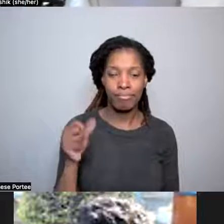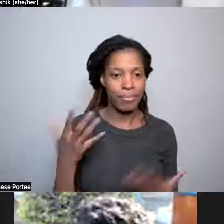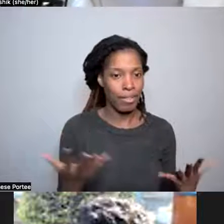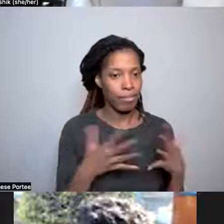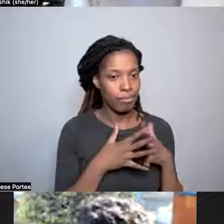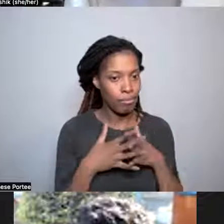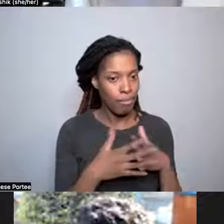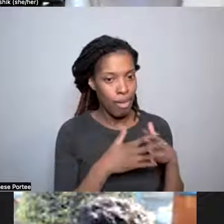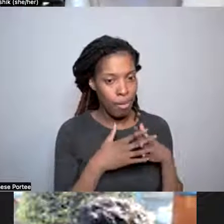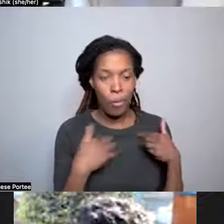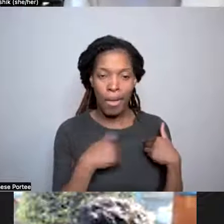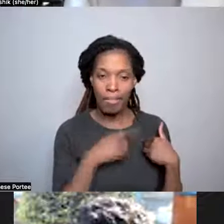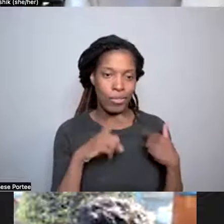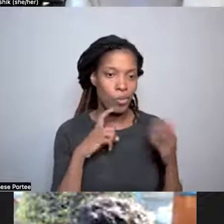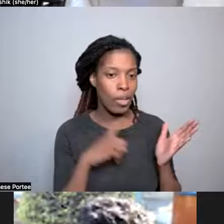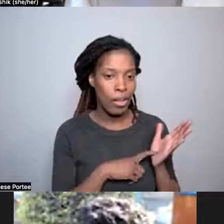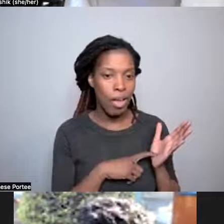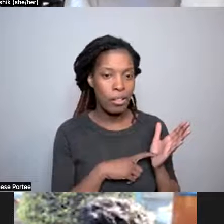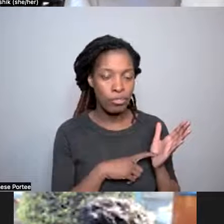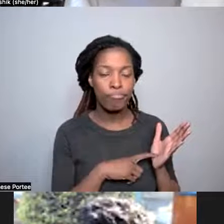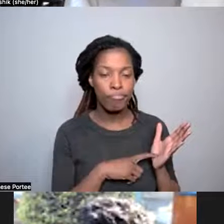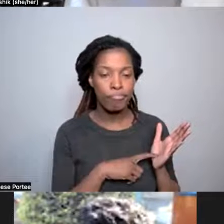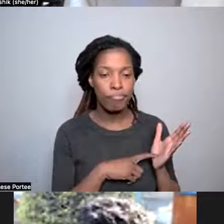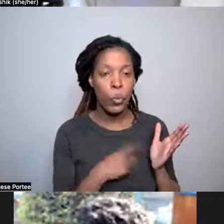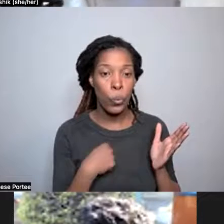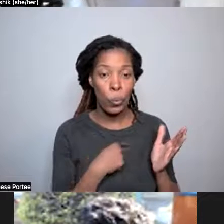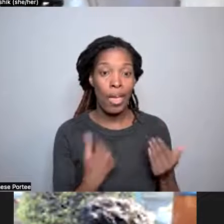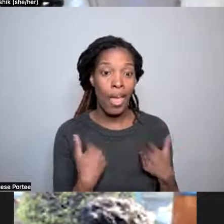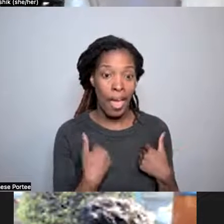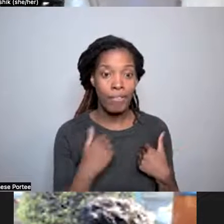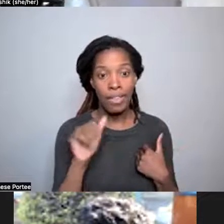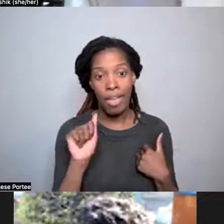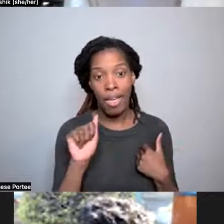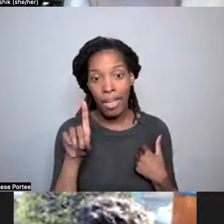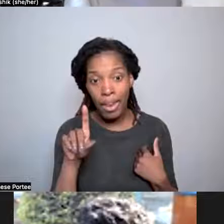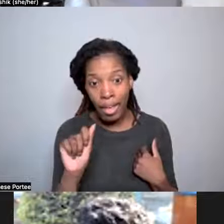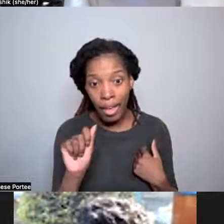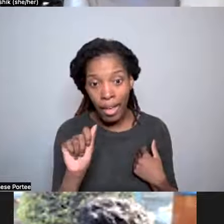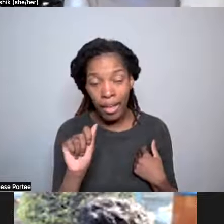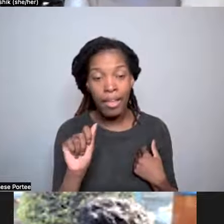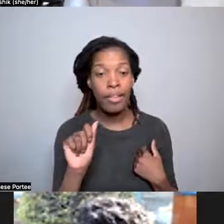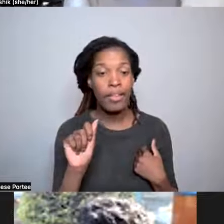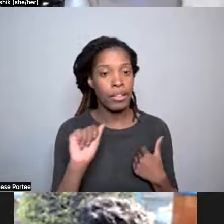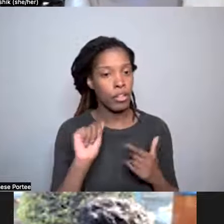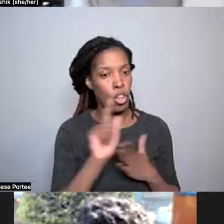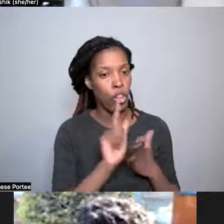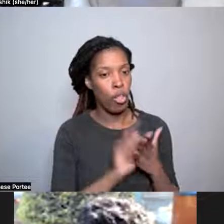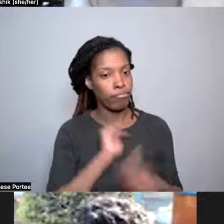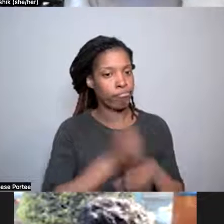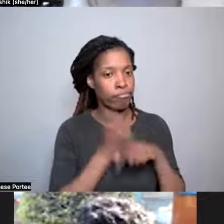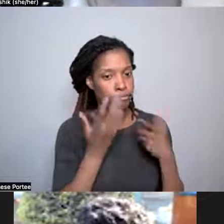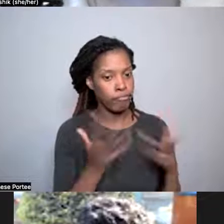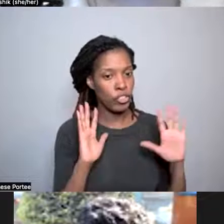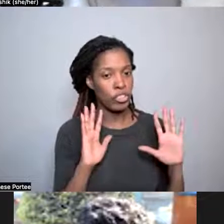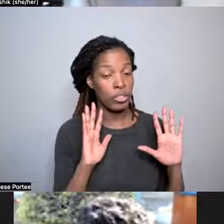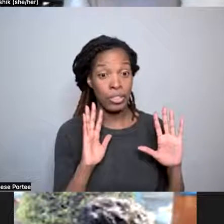to acknowledge that although we have the Americans with Disabilities Act, there are a